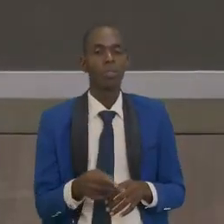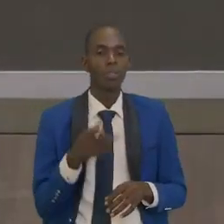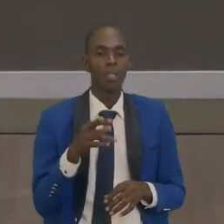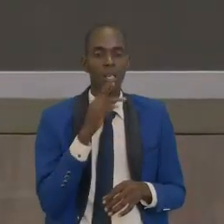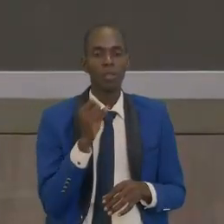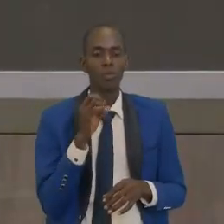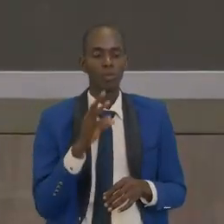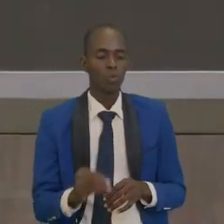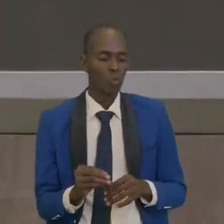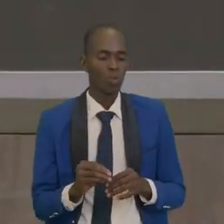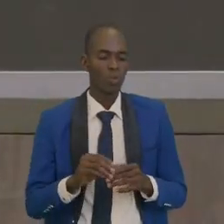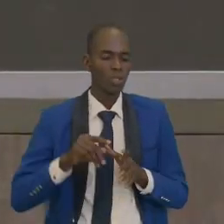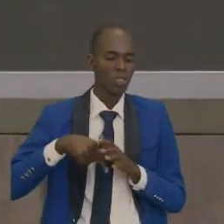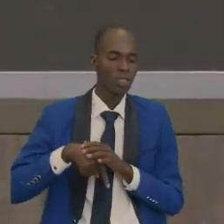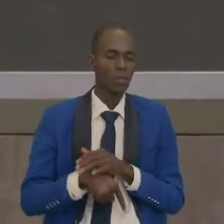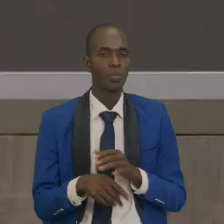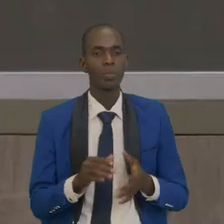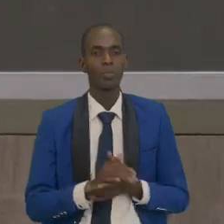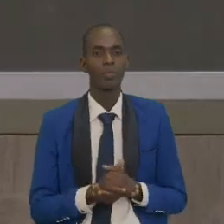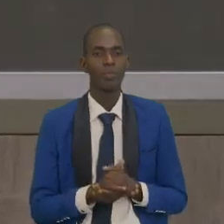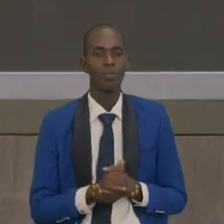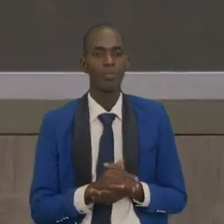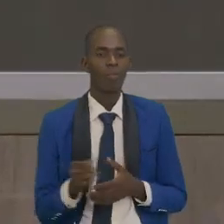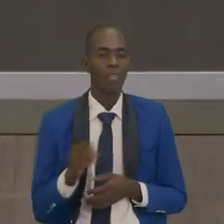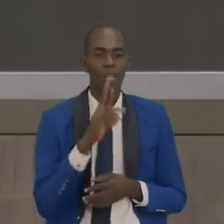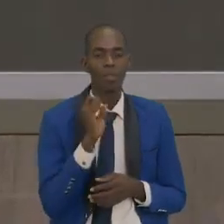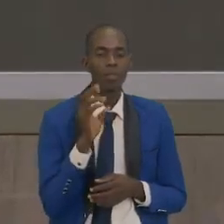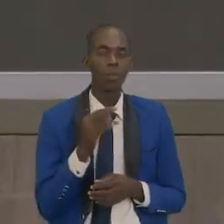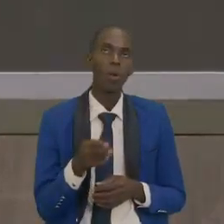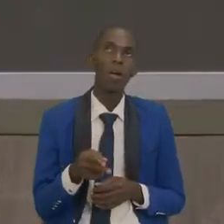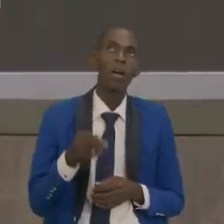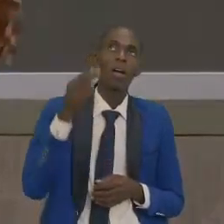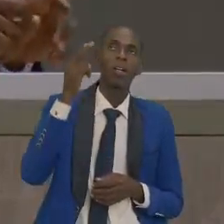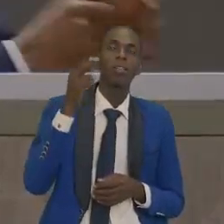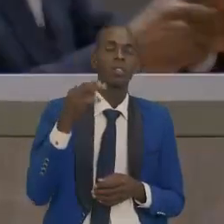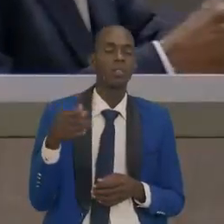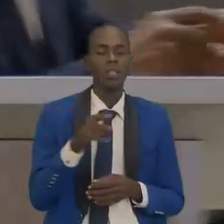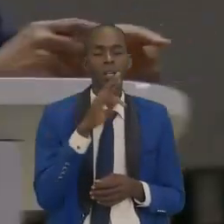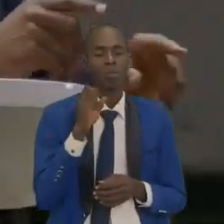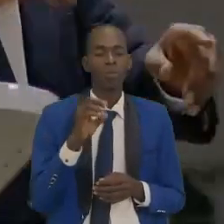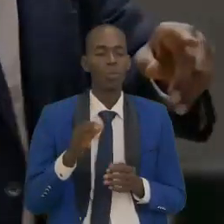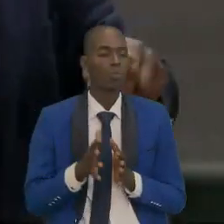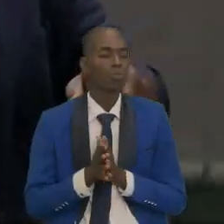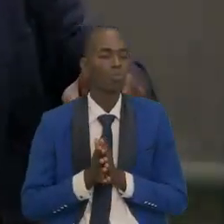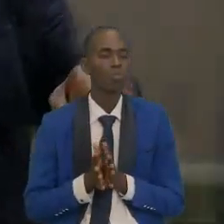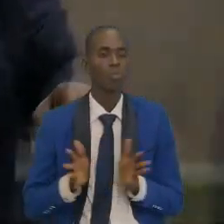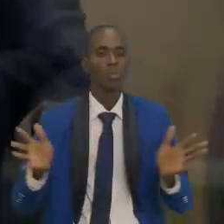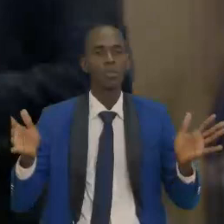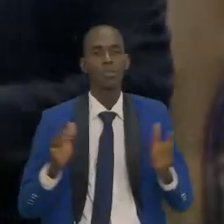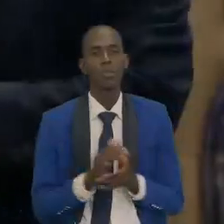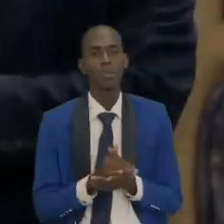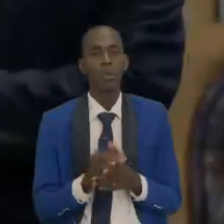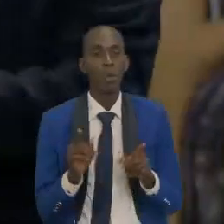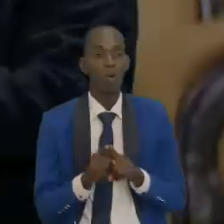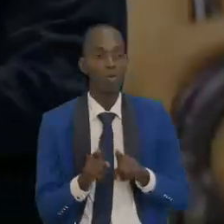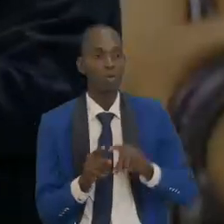deep they're so high they're so Broad even chariots